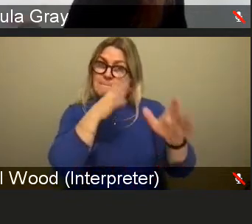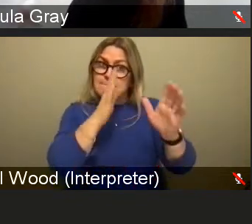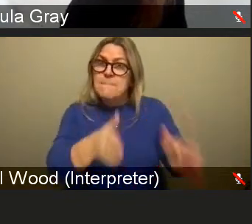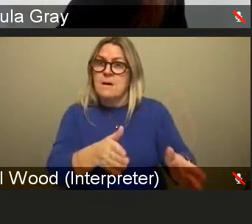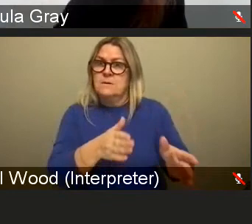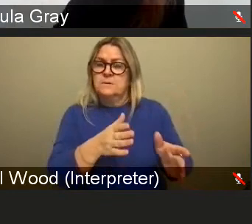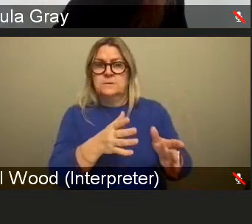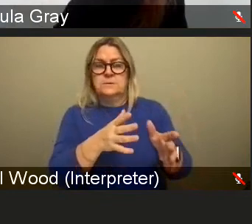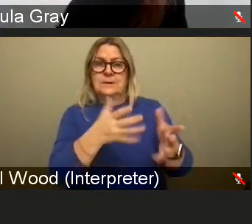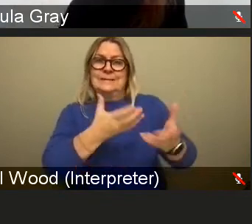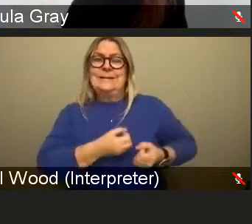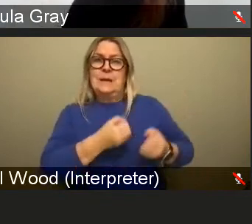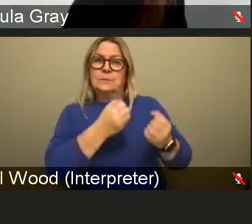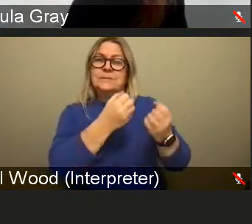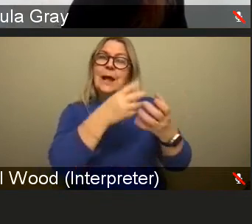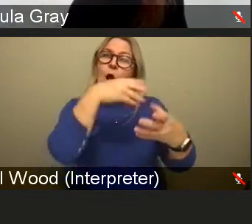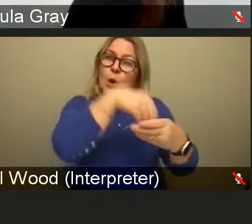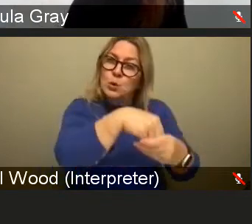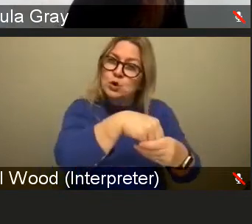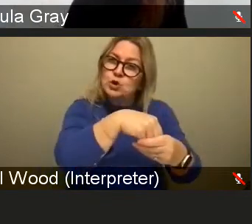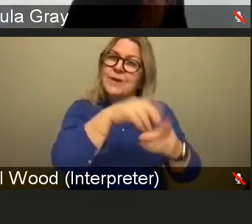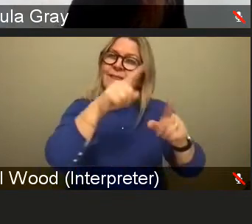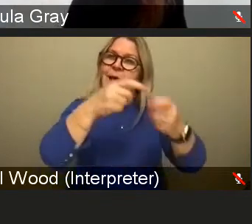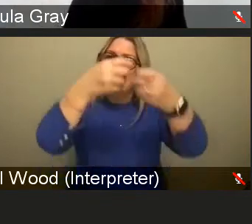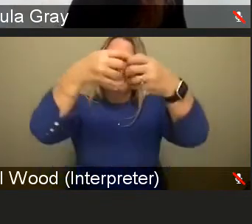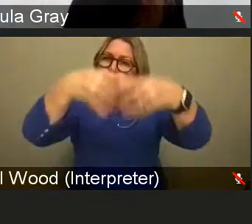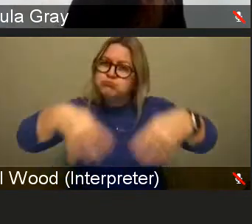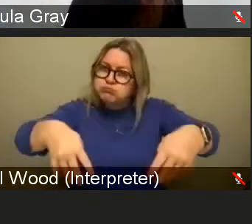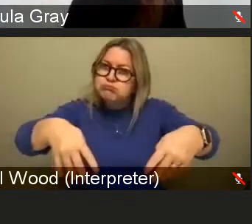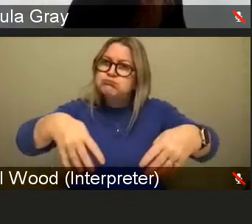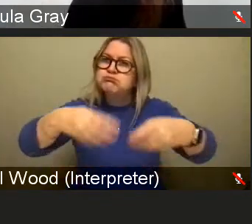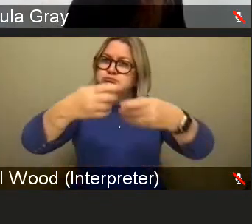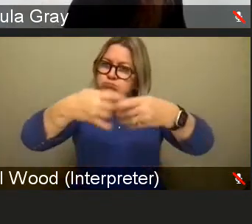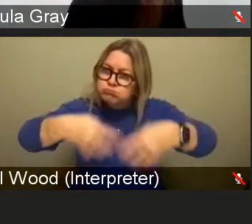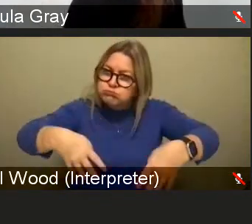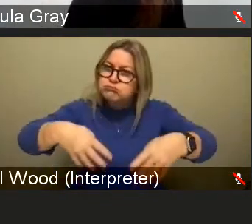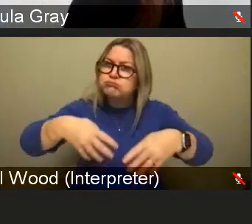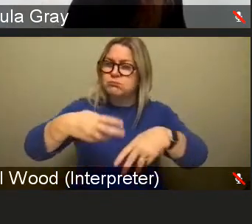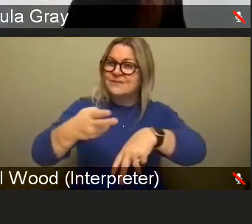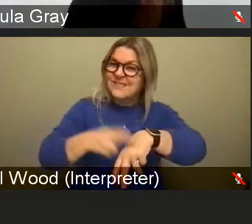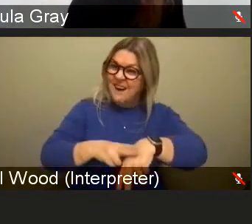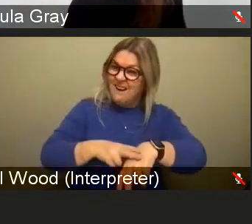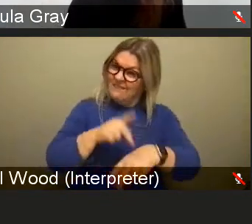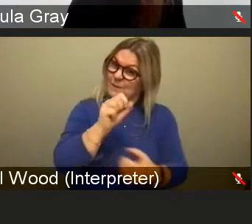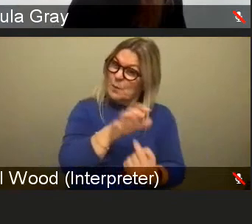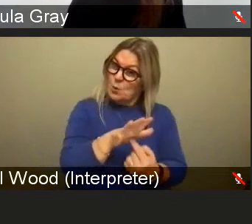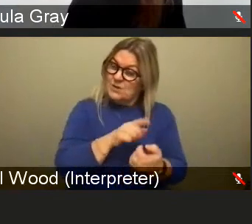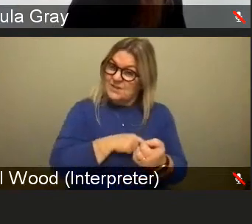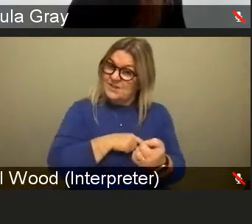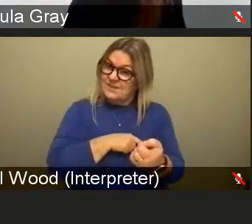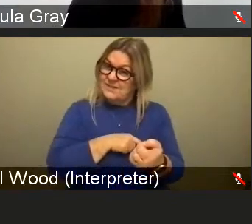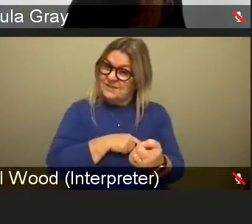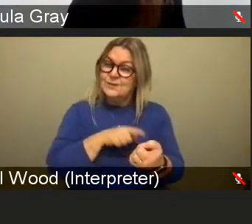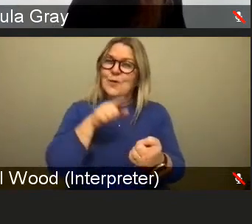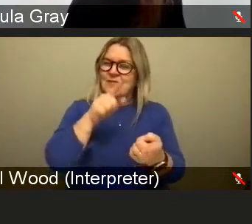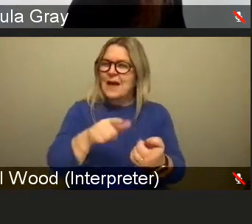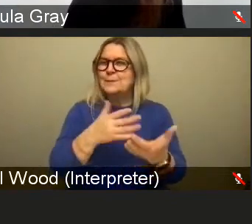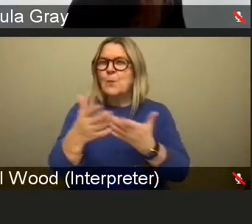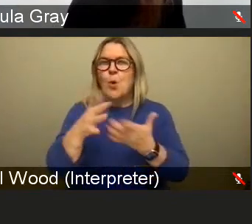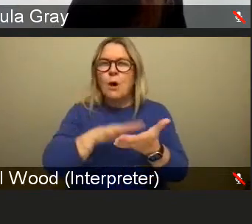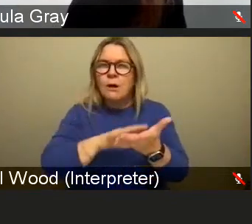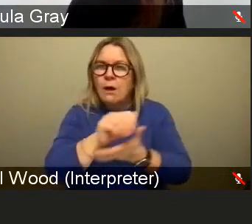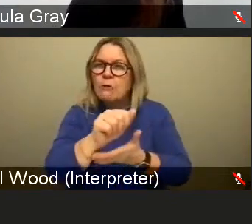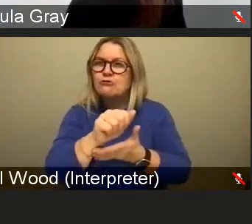employment practices? That's probably coming back to more of the culture shift that we were just talking about there, and how